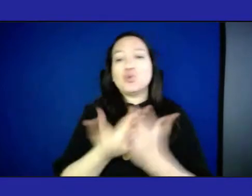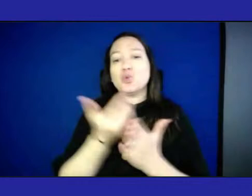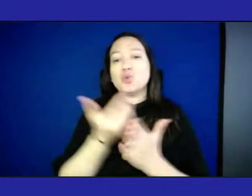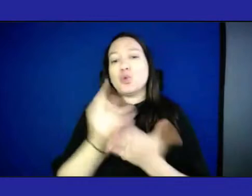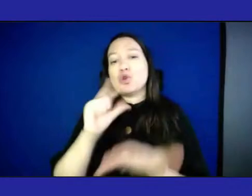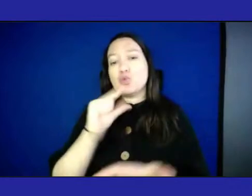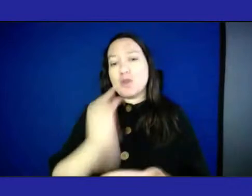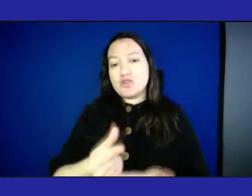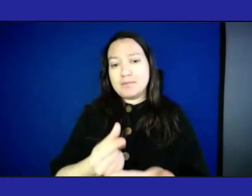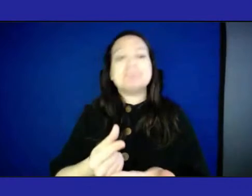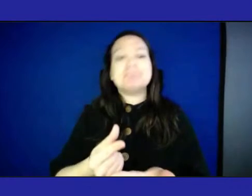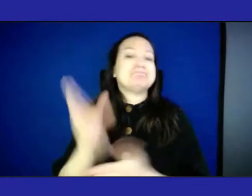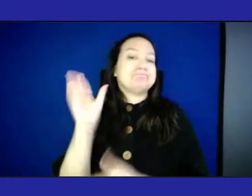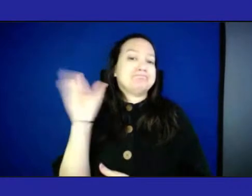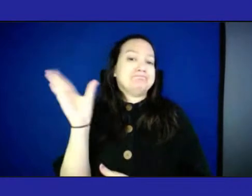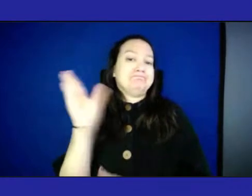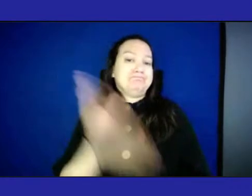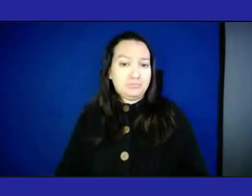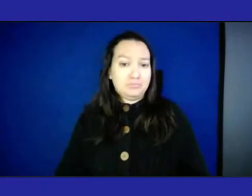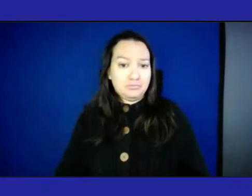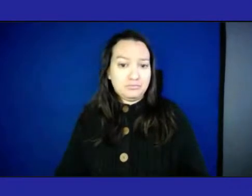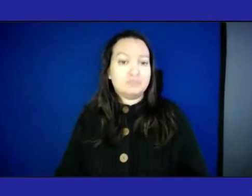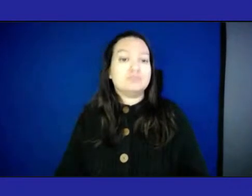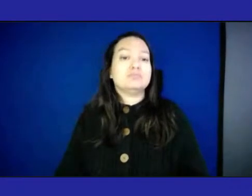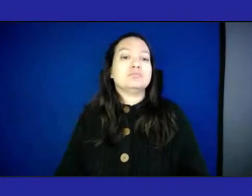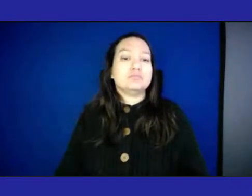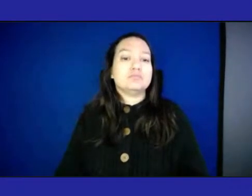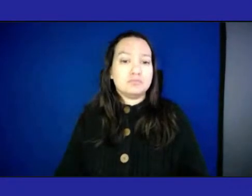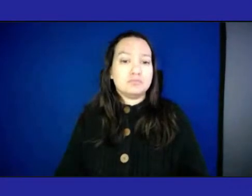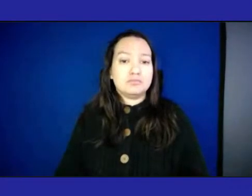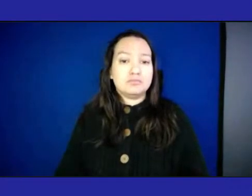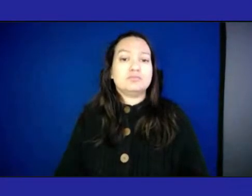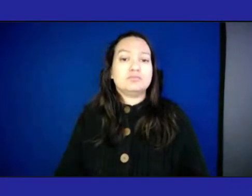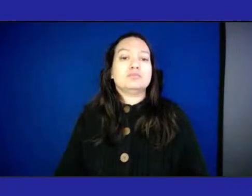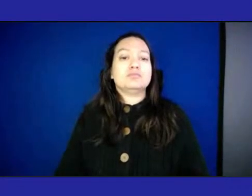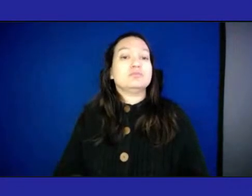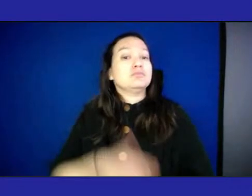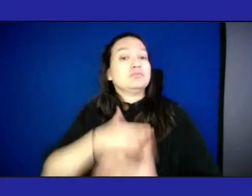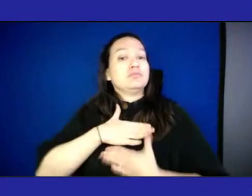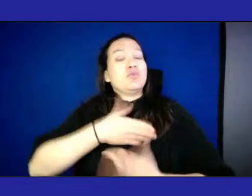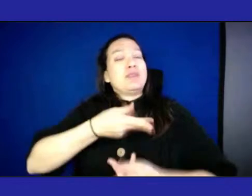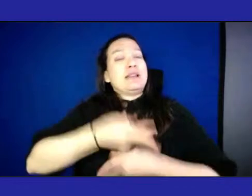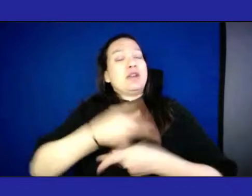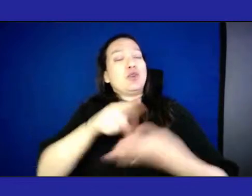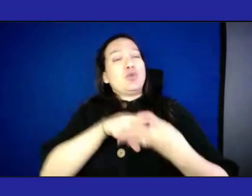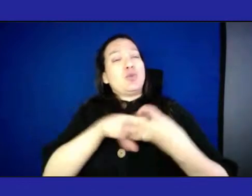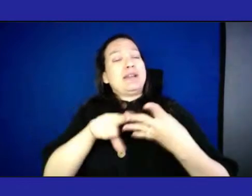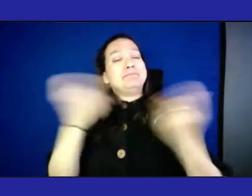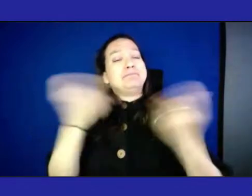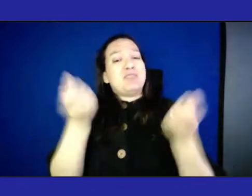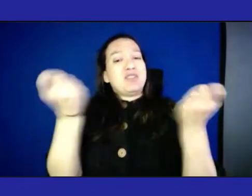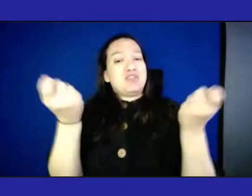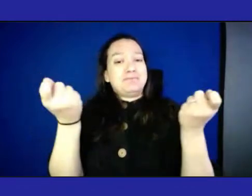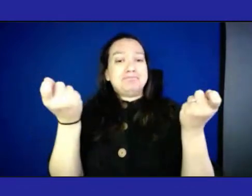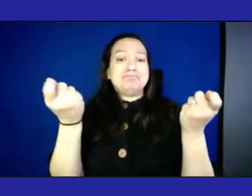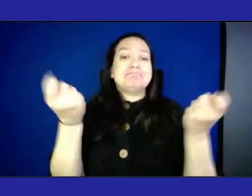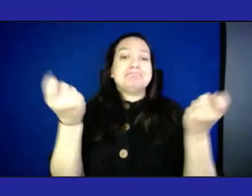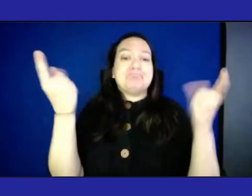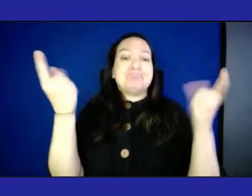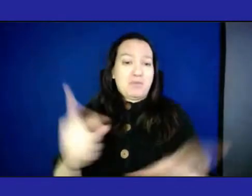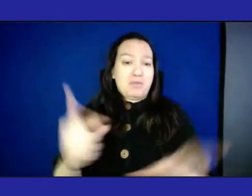also spoke. Next slide. Respiratory Care Week celebration was held recently.